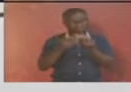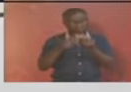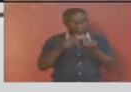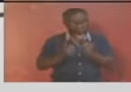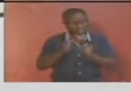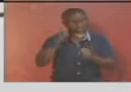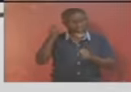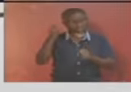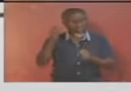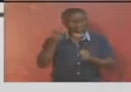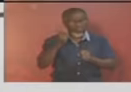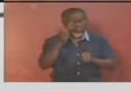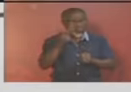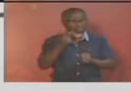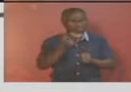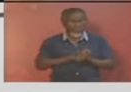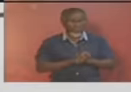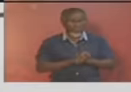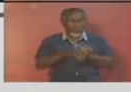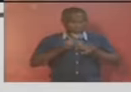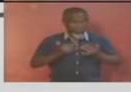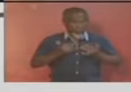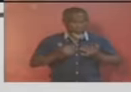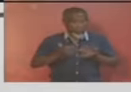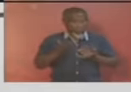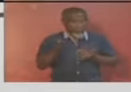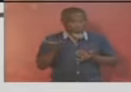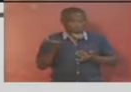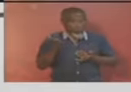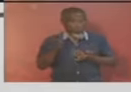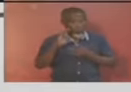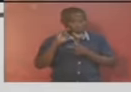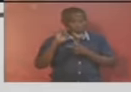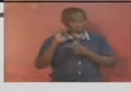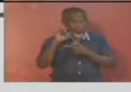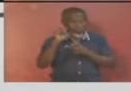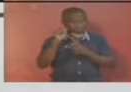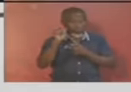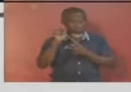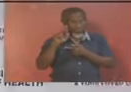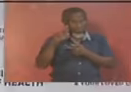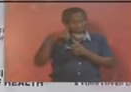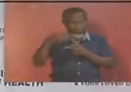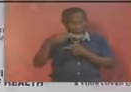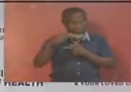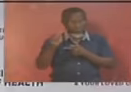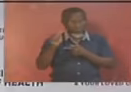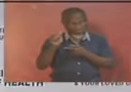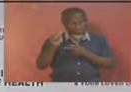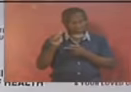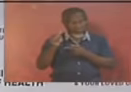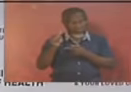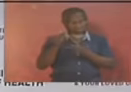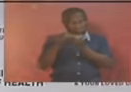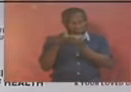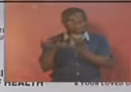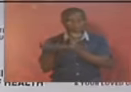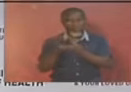go to Dr. Indar from CAFA, who will give us the regional perspective on COVID-19.